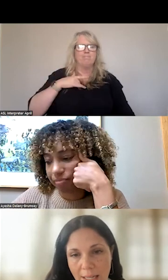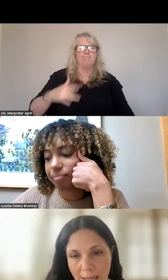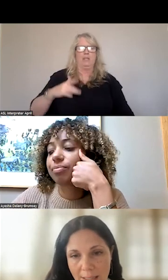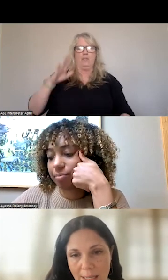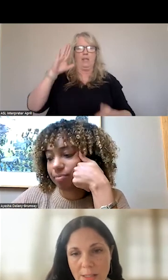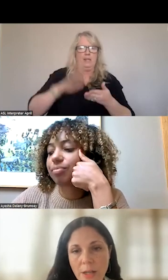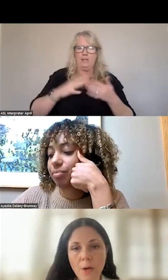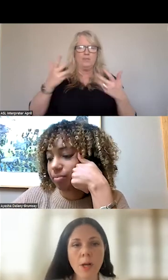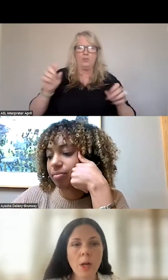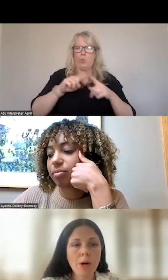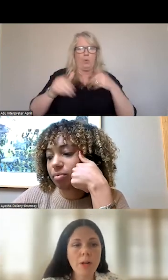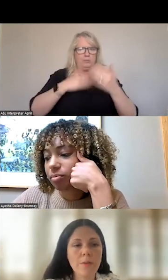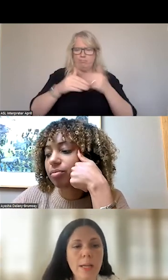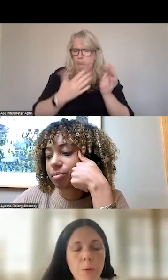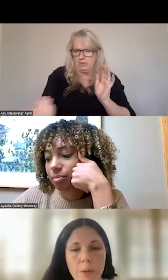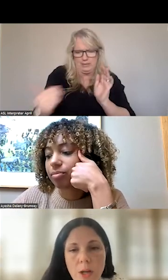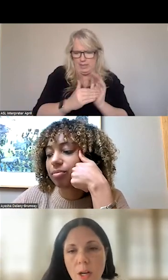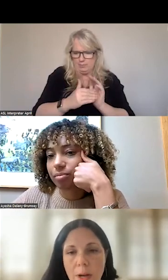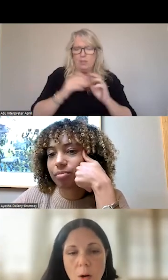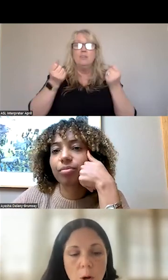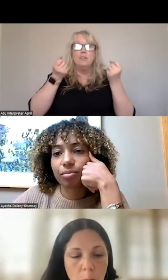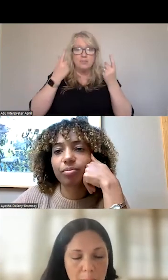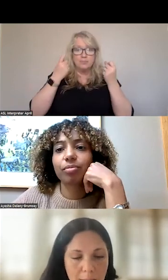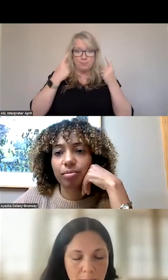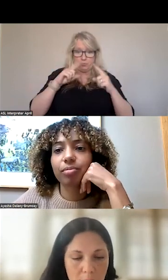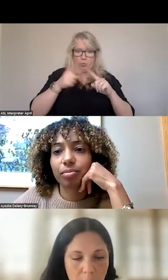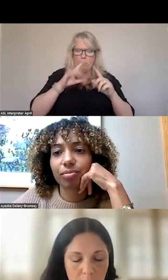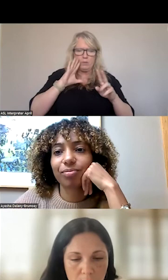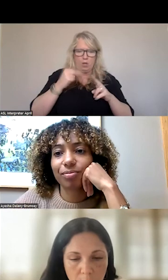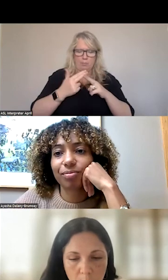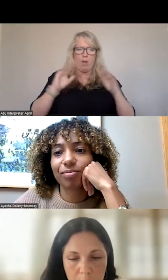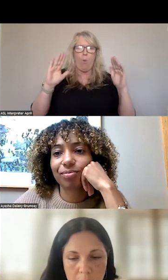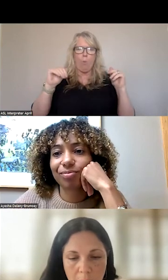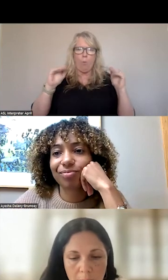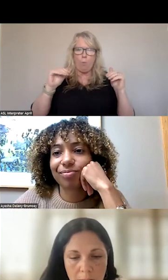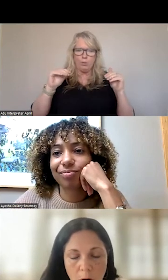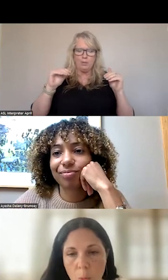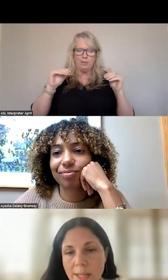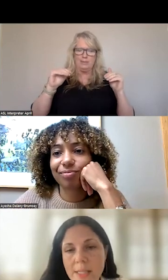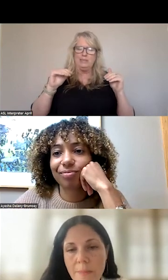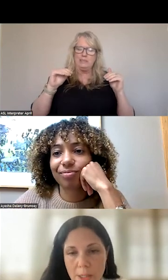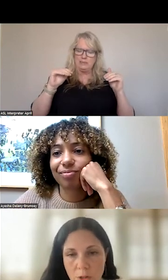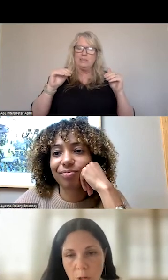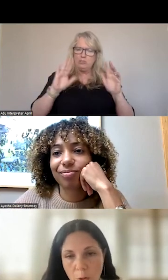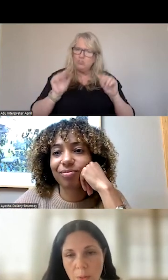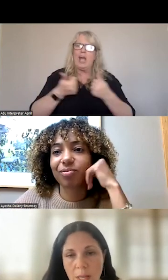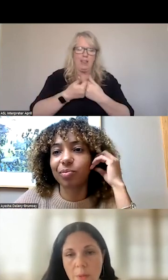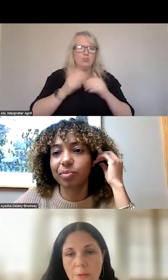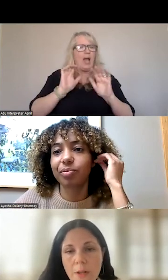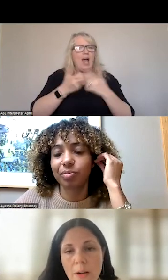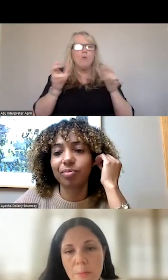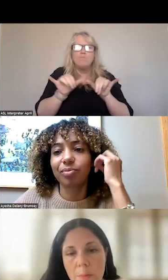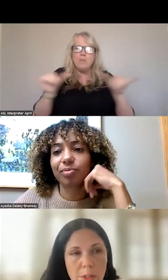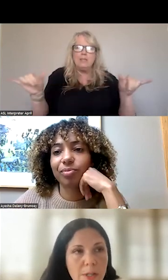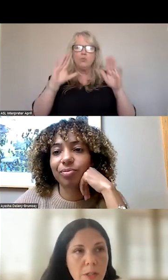navigate that again. And so part of it, when we talk about hope, I mean, I think the challenges of hope is there are ways to measure hope, but